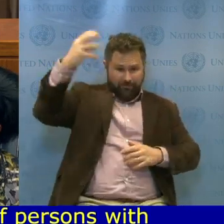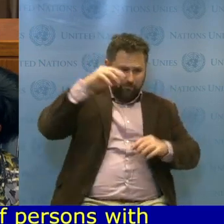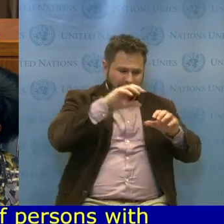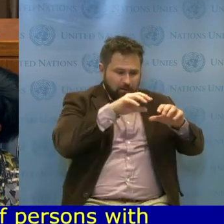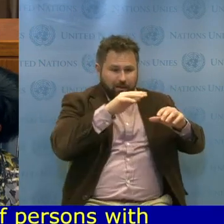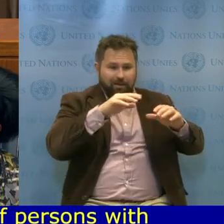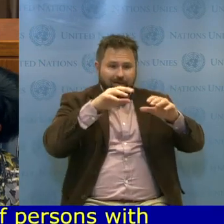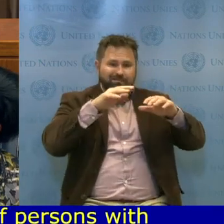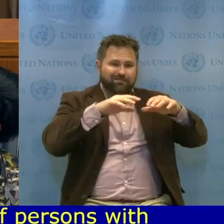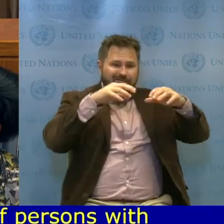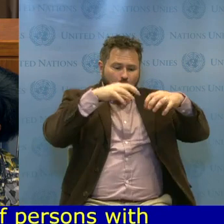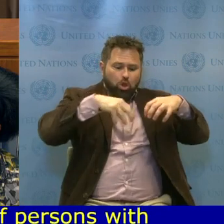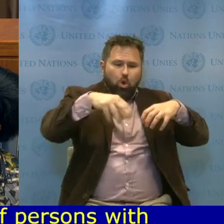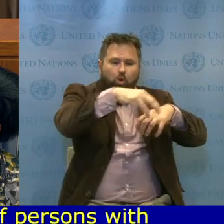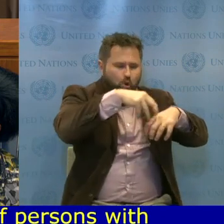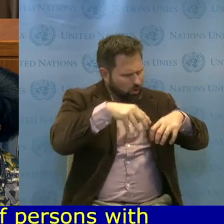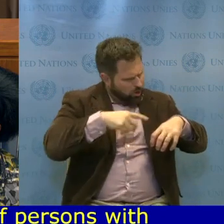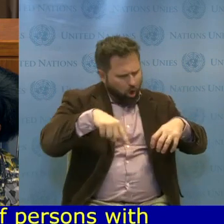availability,